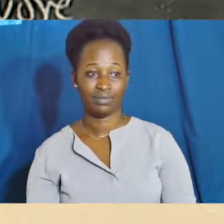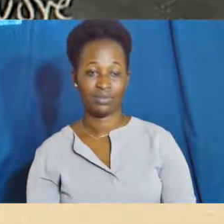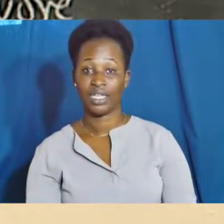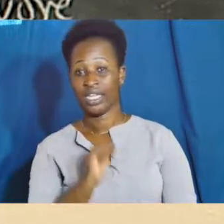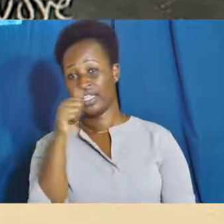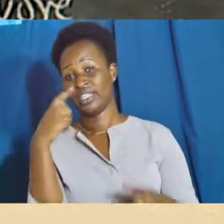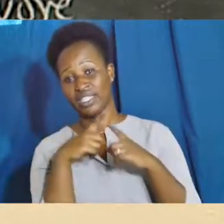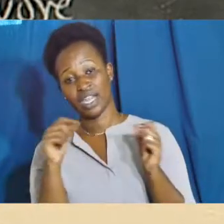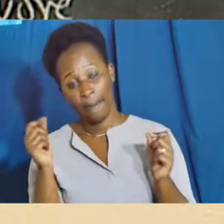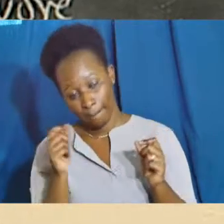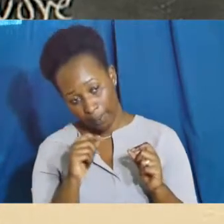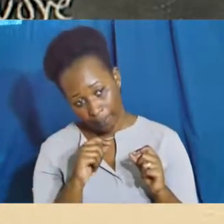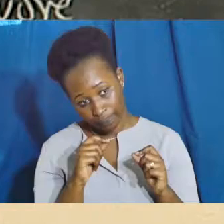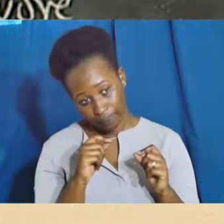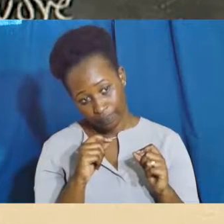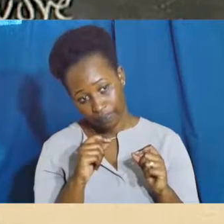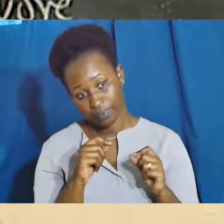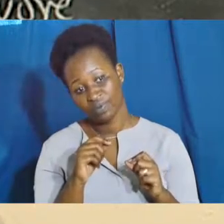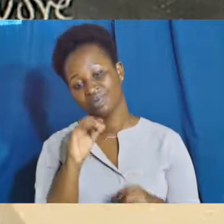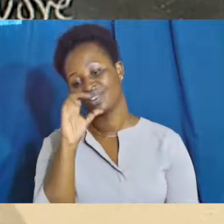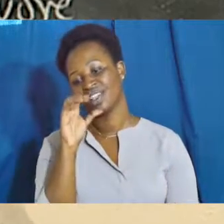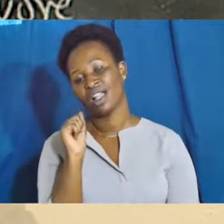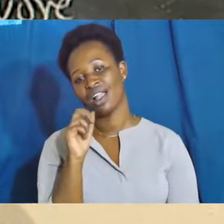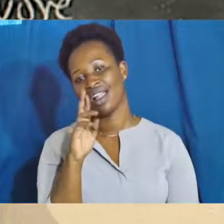Another one can be carnivore.